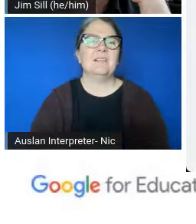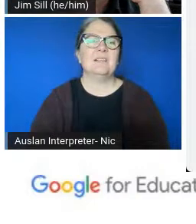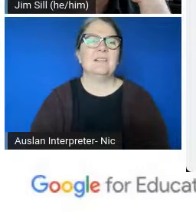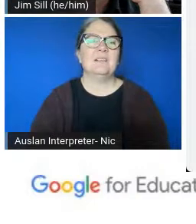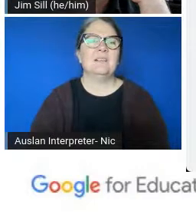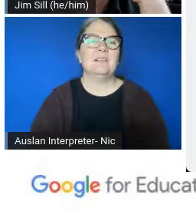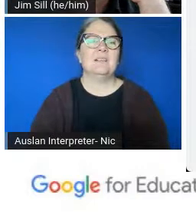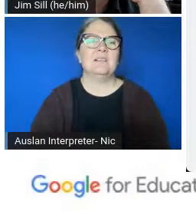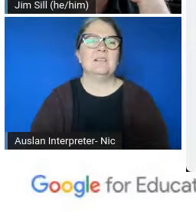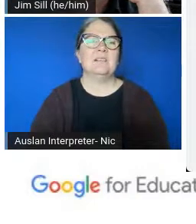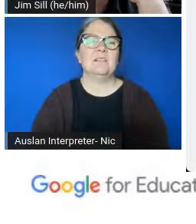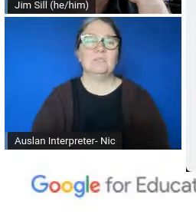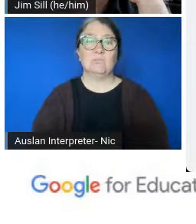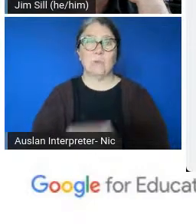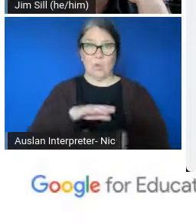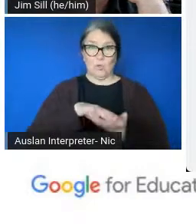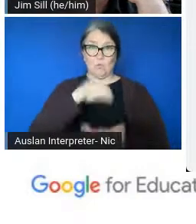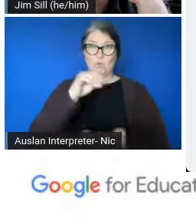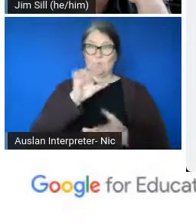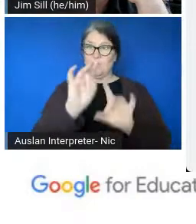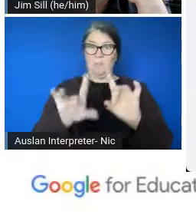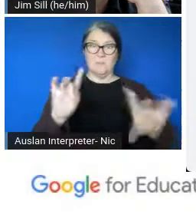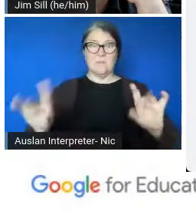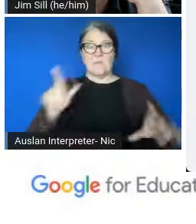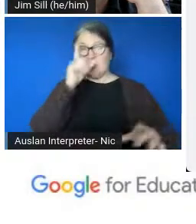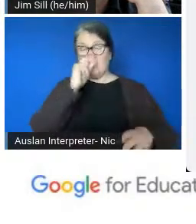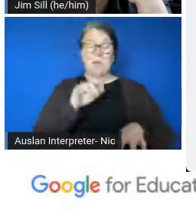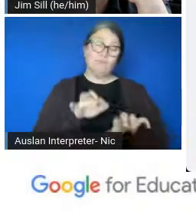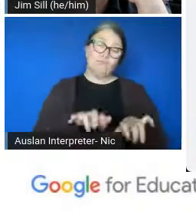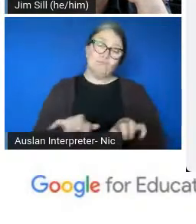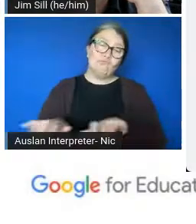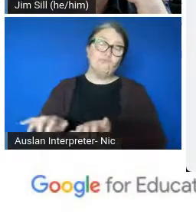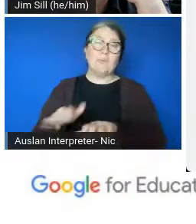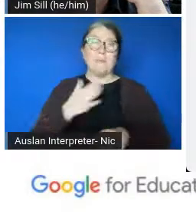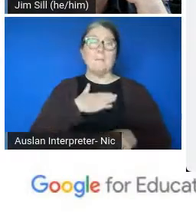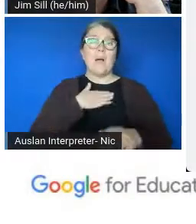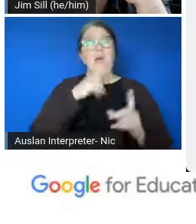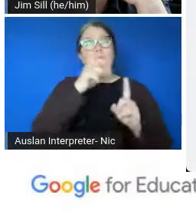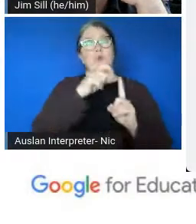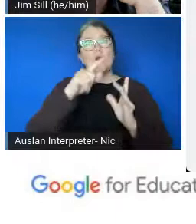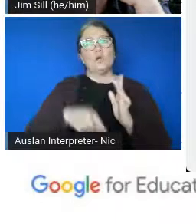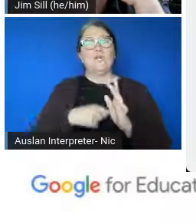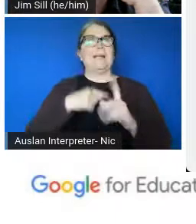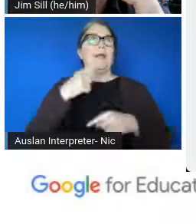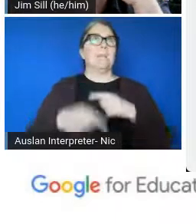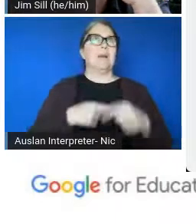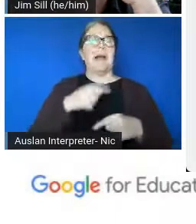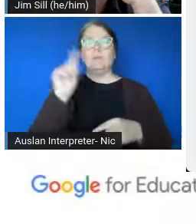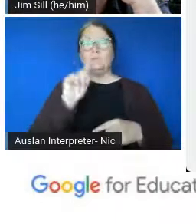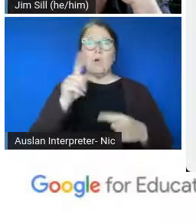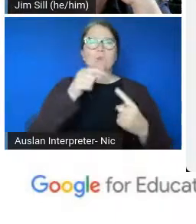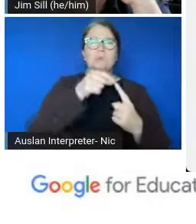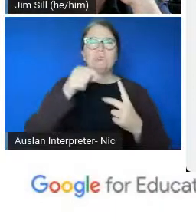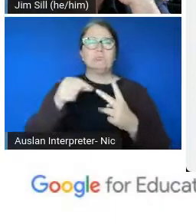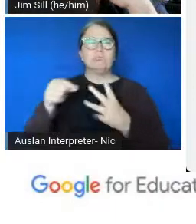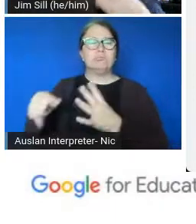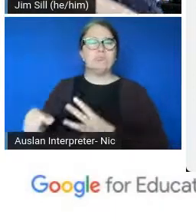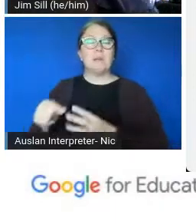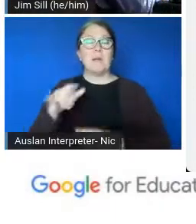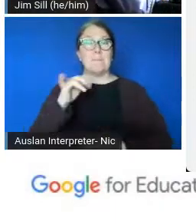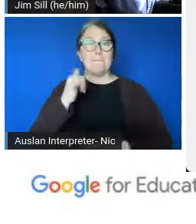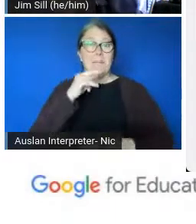can put in some information. They might write about what their project is about. They might give some of that sympathy